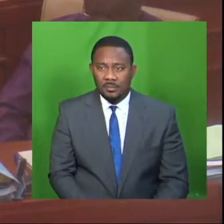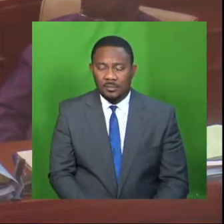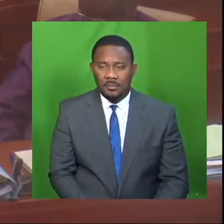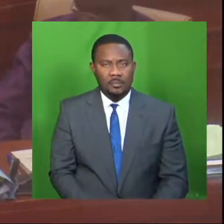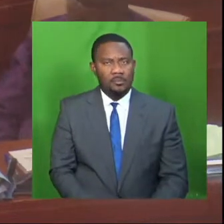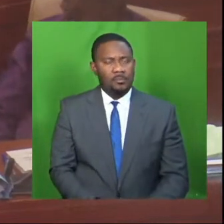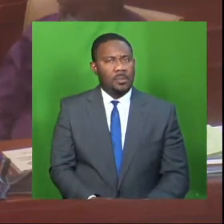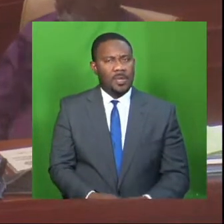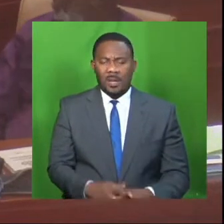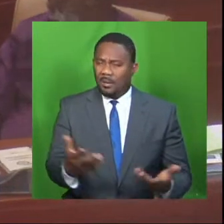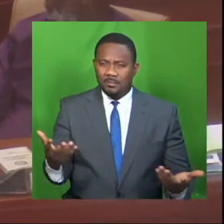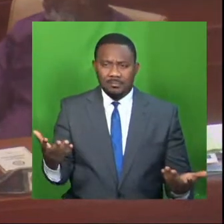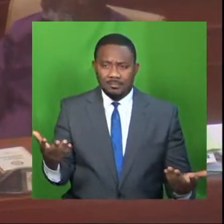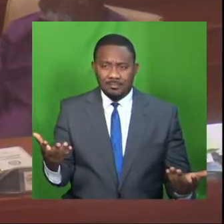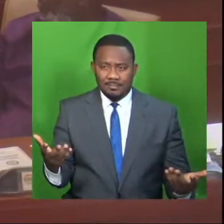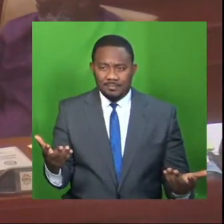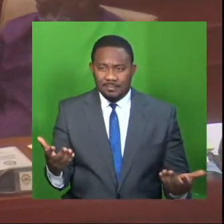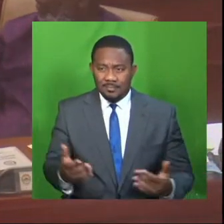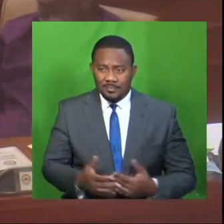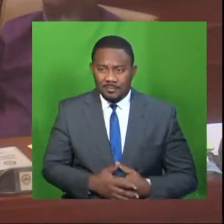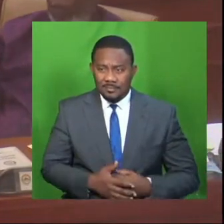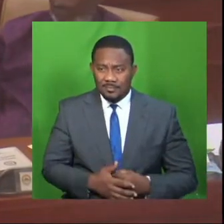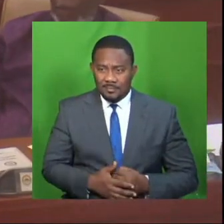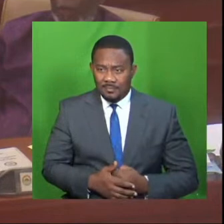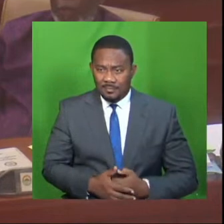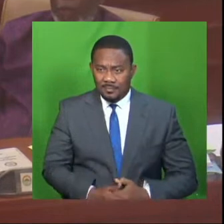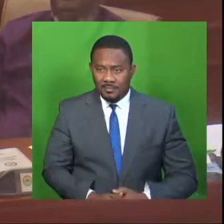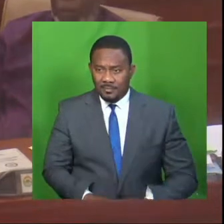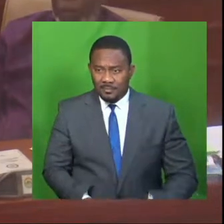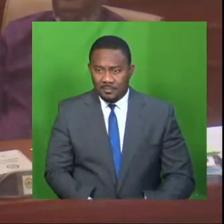on Wednesday. I thought that was the ruling.